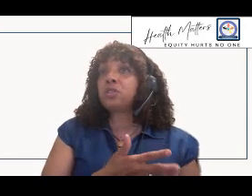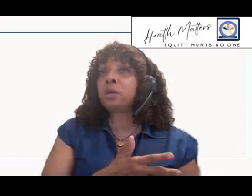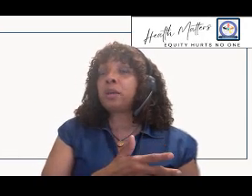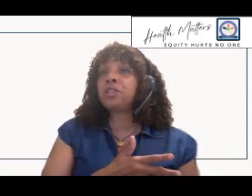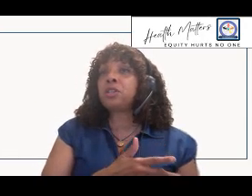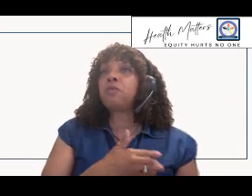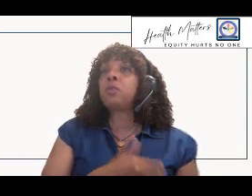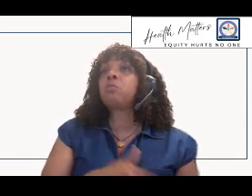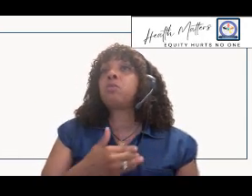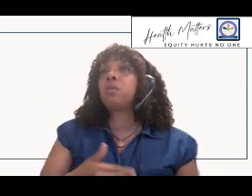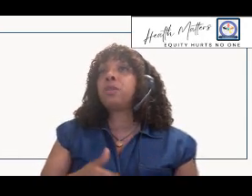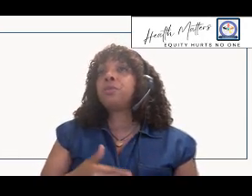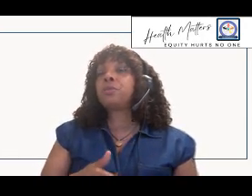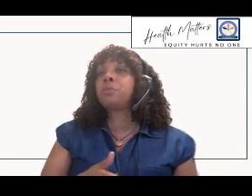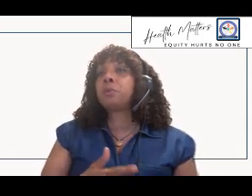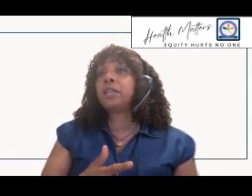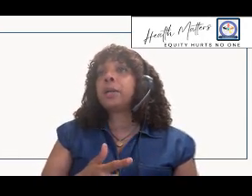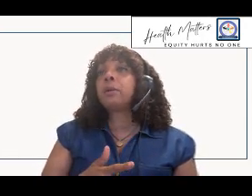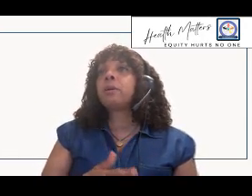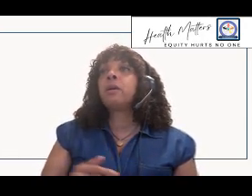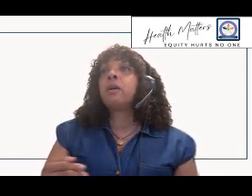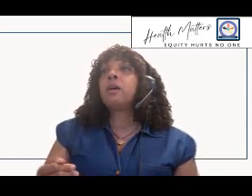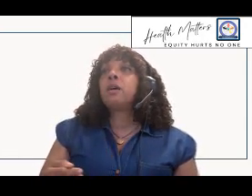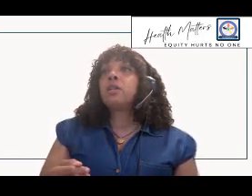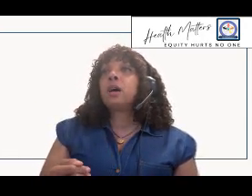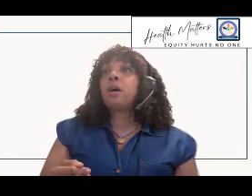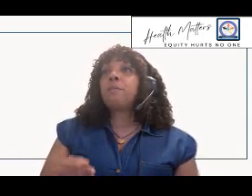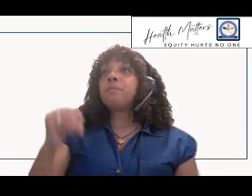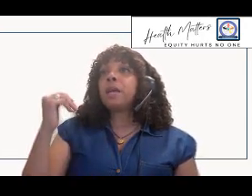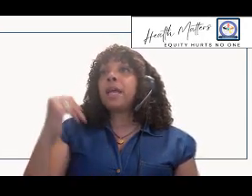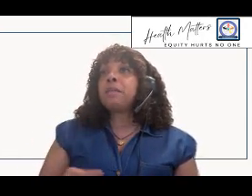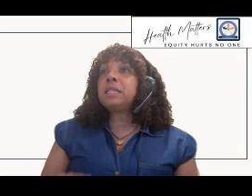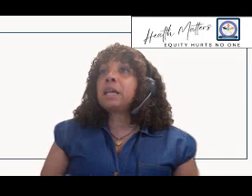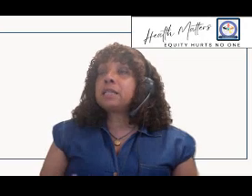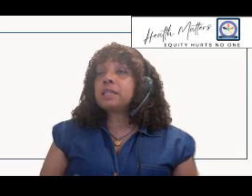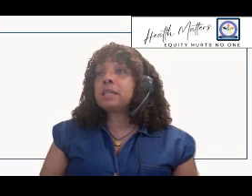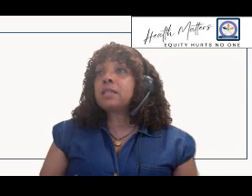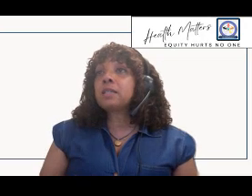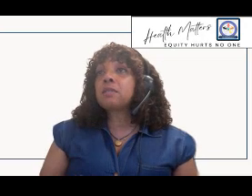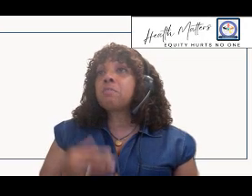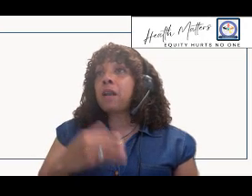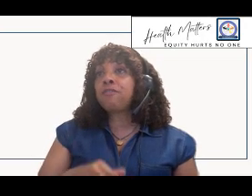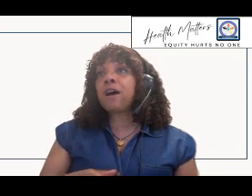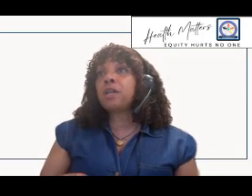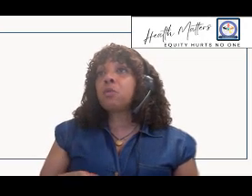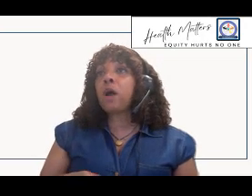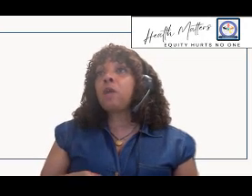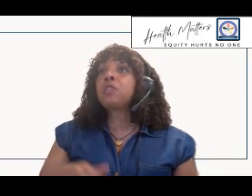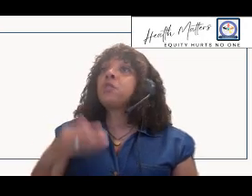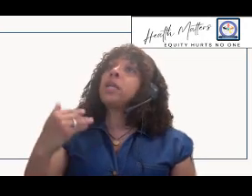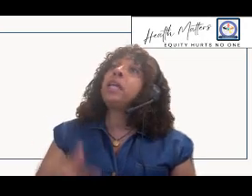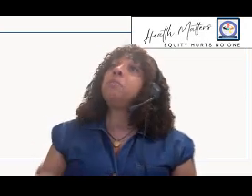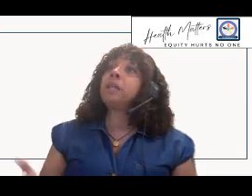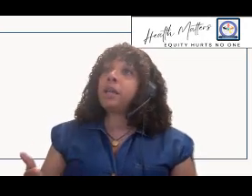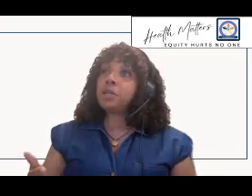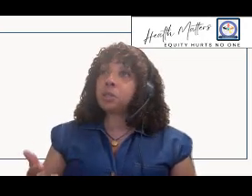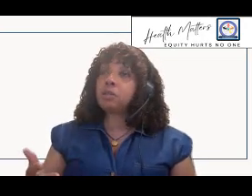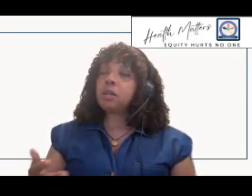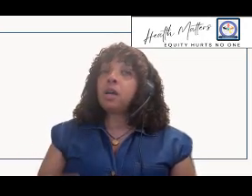to considerations on vulnerable road users in particular. AB 96 modifies requirements for